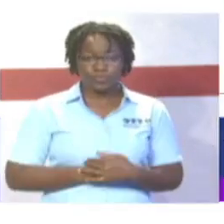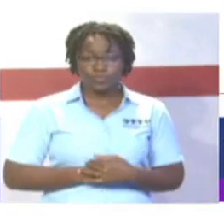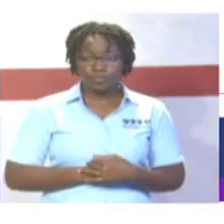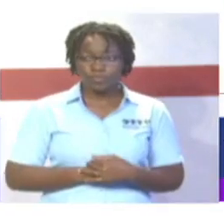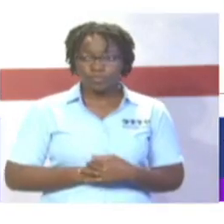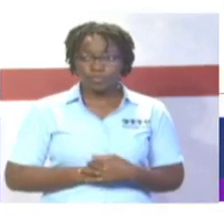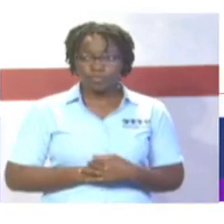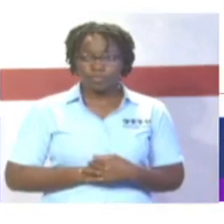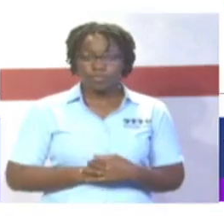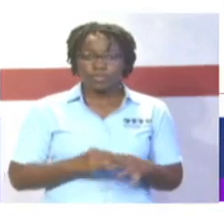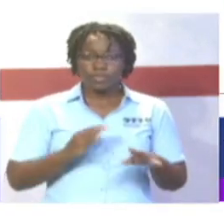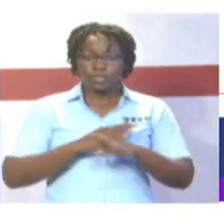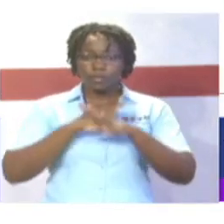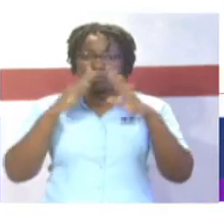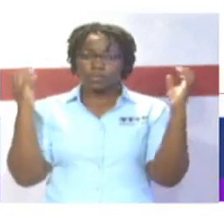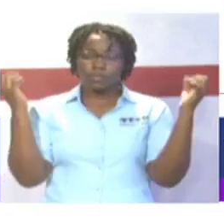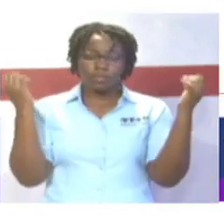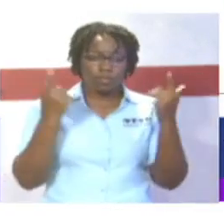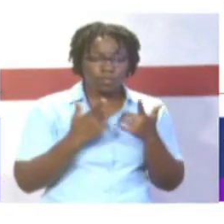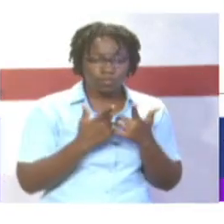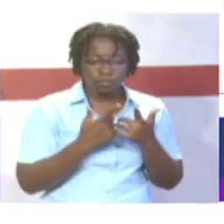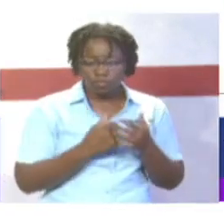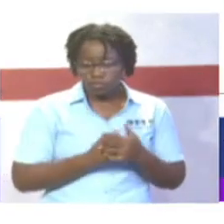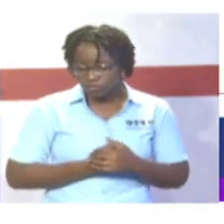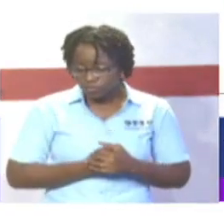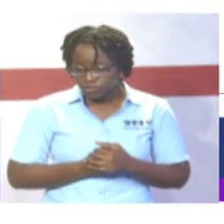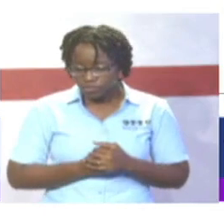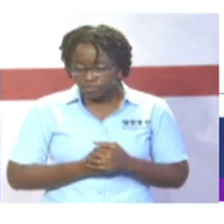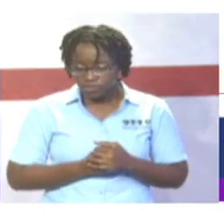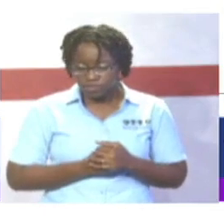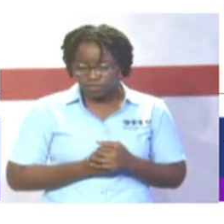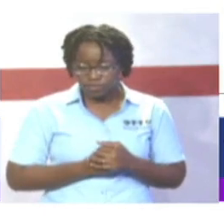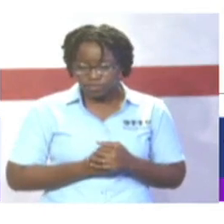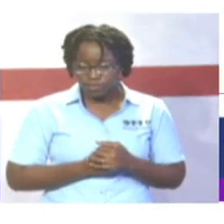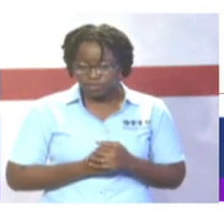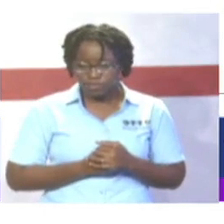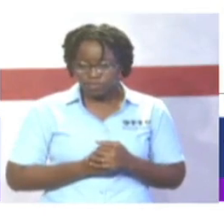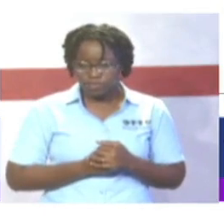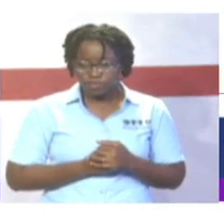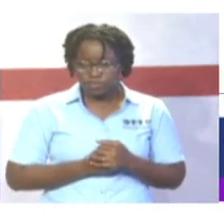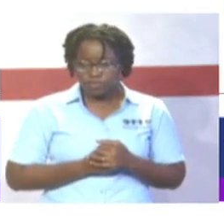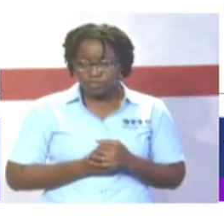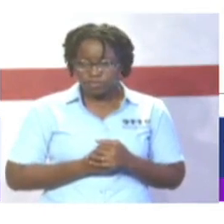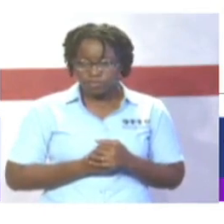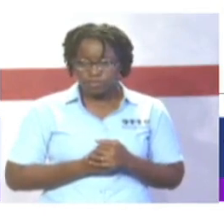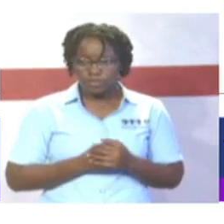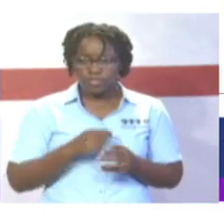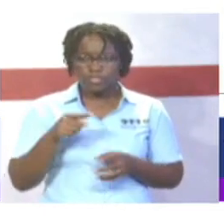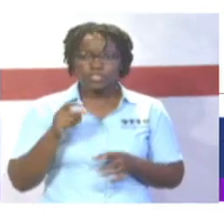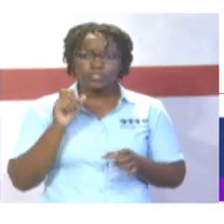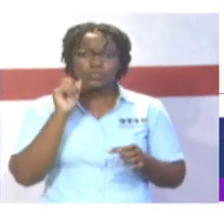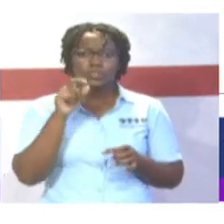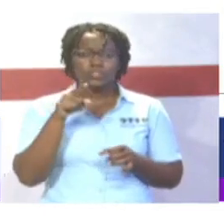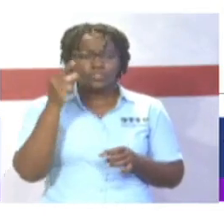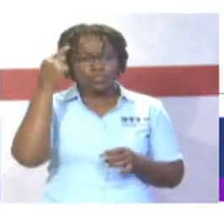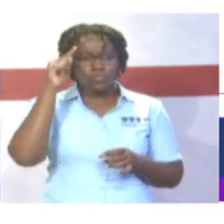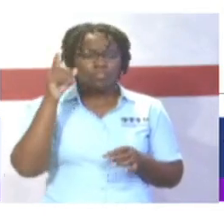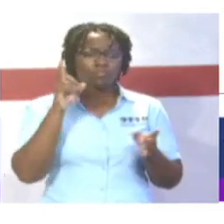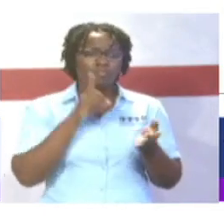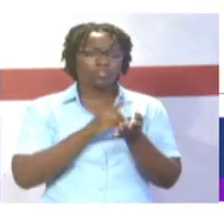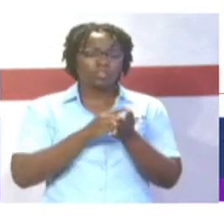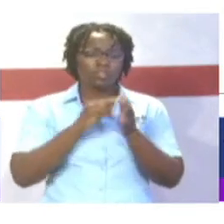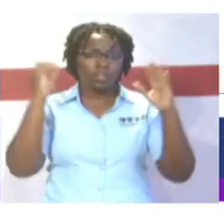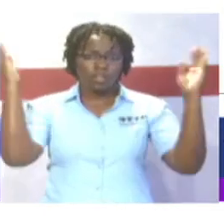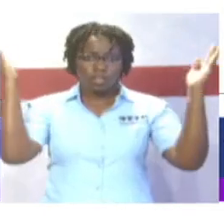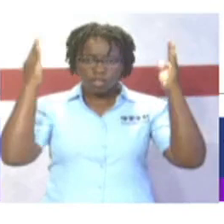Hi, good morning, everyone. I am Tyrell Gittins from the Trinidad and Tobago Newsday. This question is for Dr. Hines.